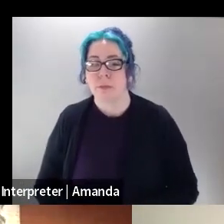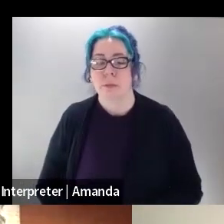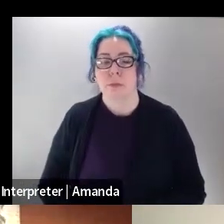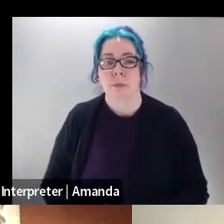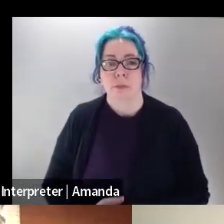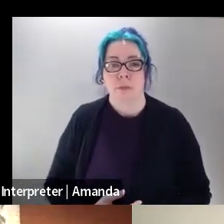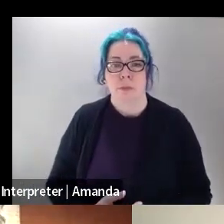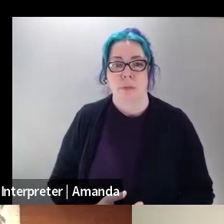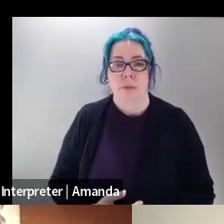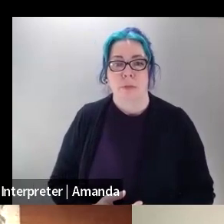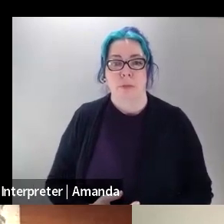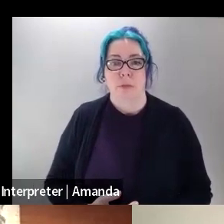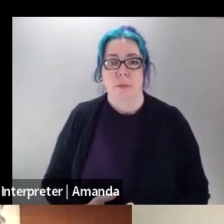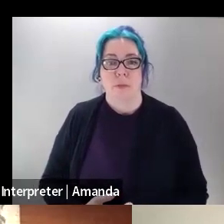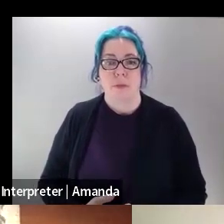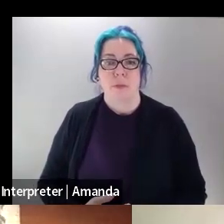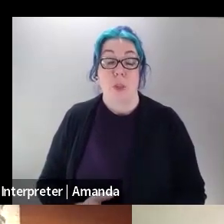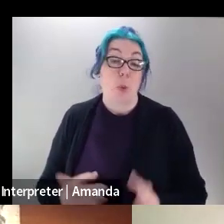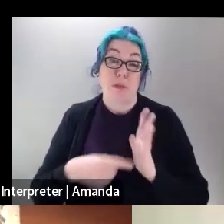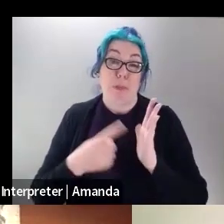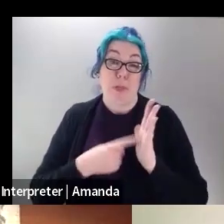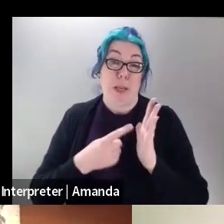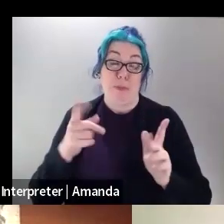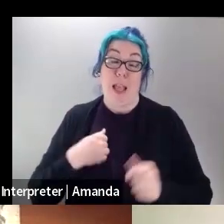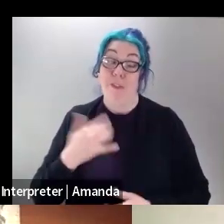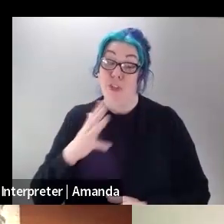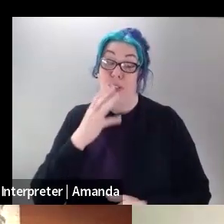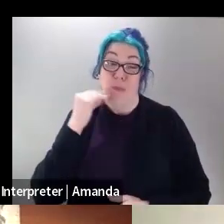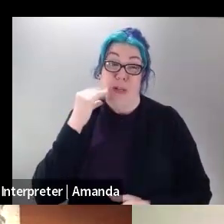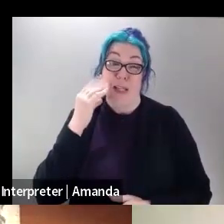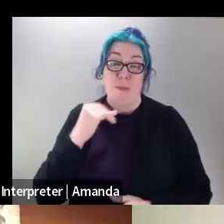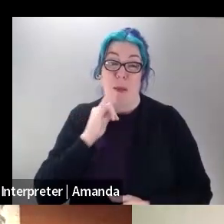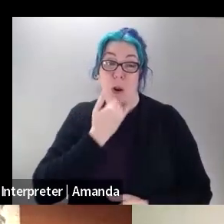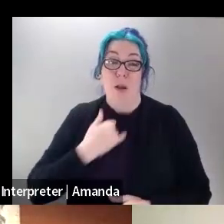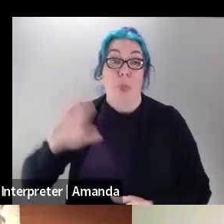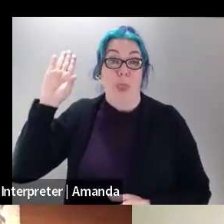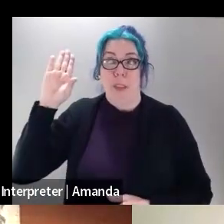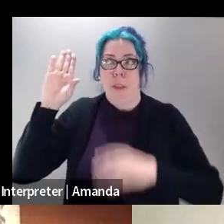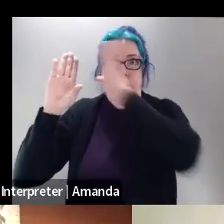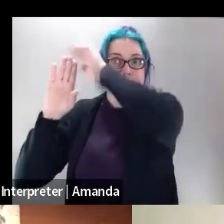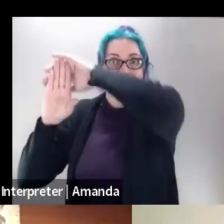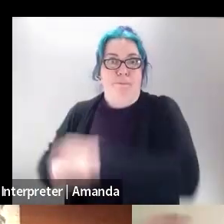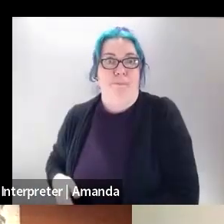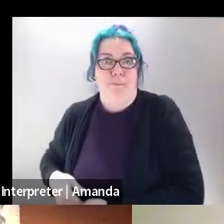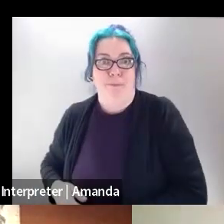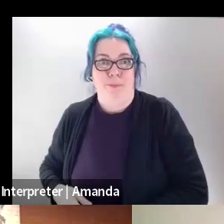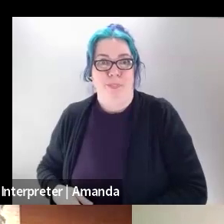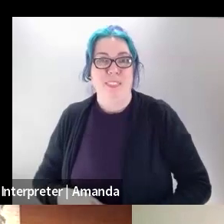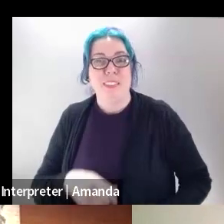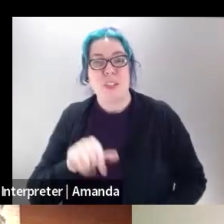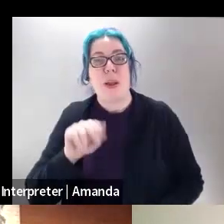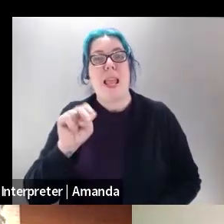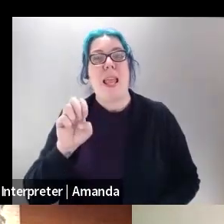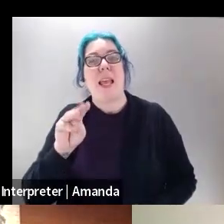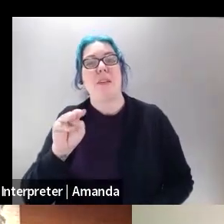Or sometimes I raise the hand on my thing just by accident, and it might be that. Anne-Marie Woods, if you want to write a